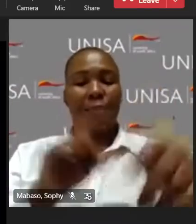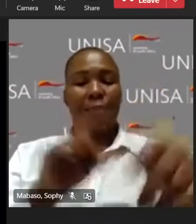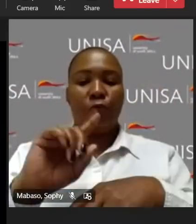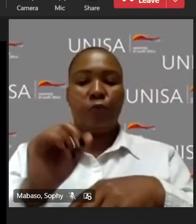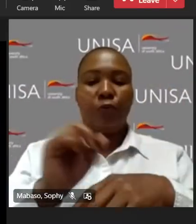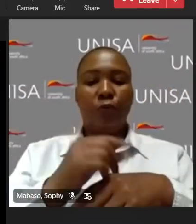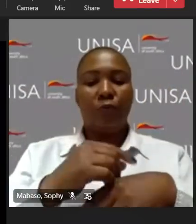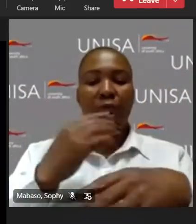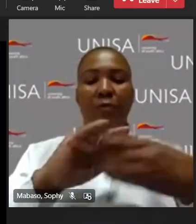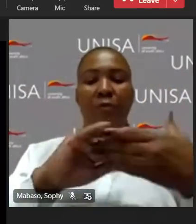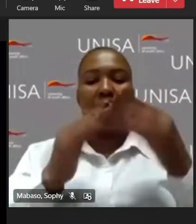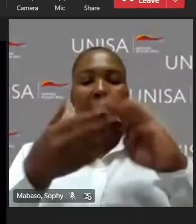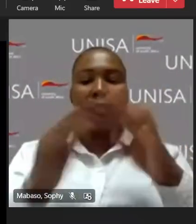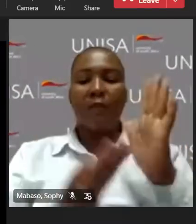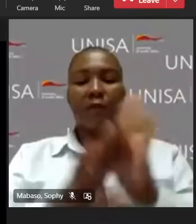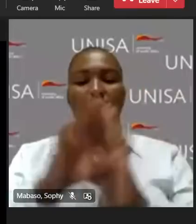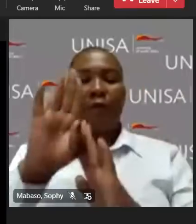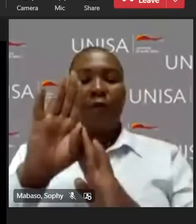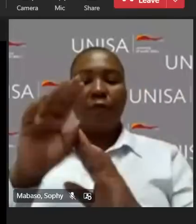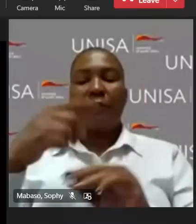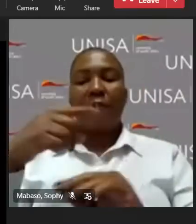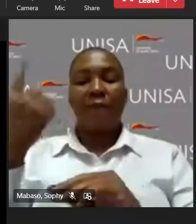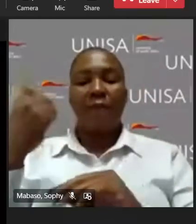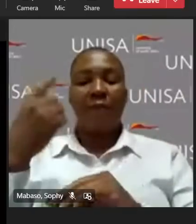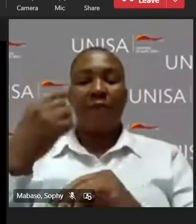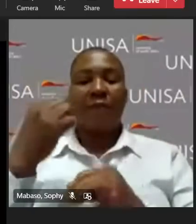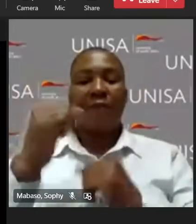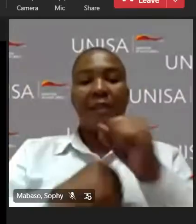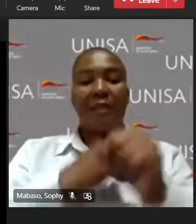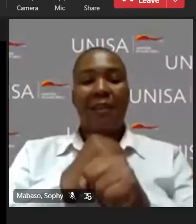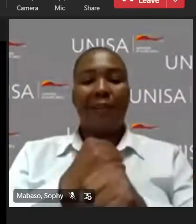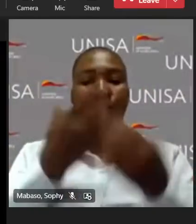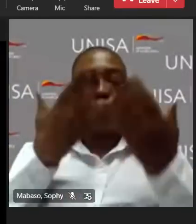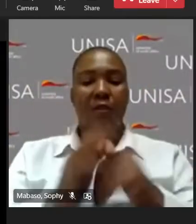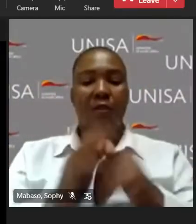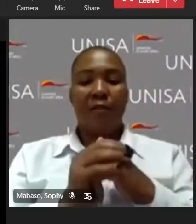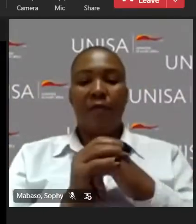a successful first-year student. Let's go.